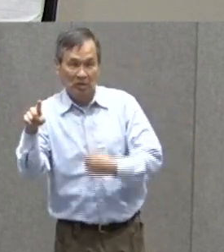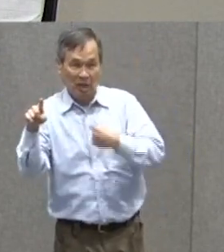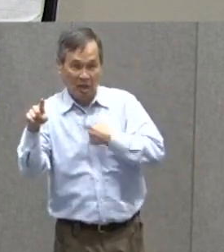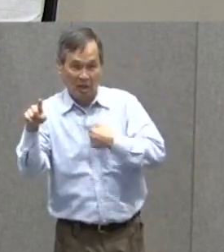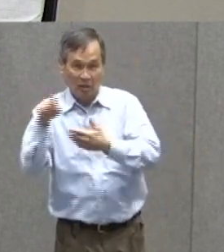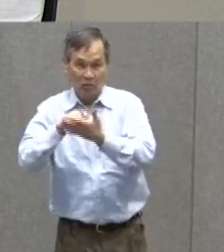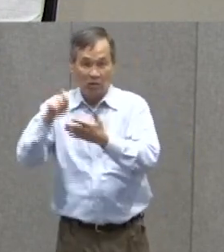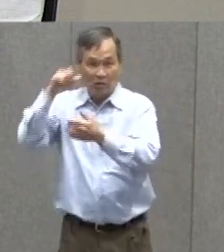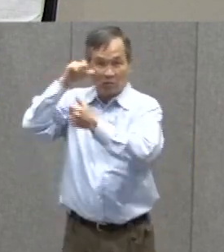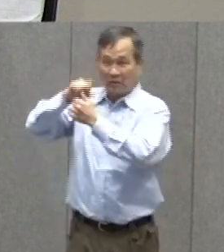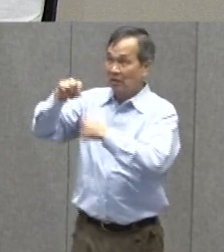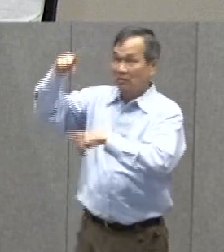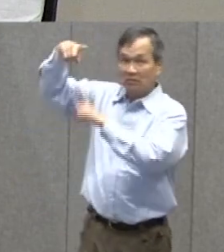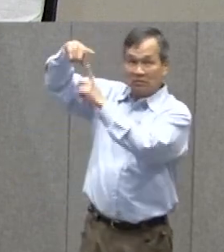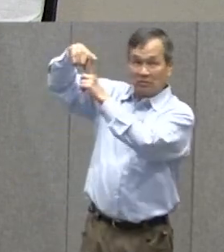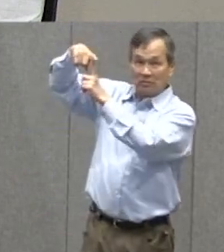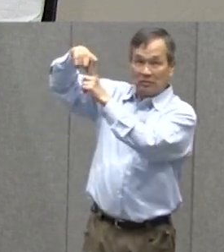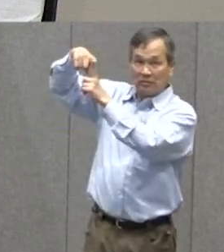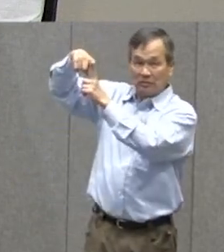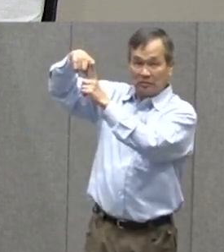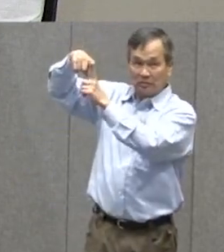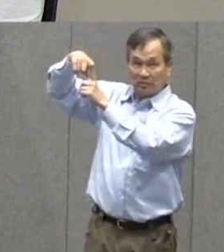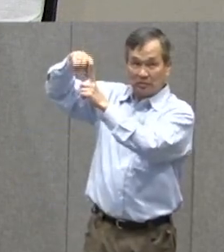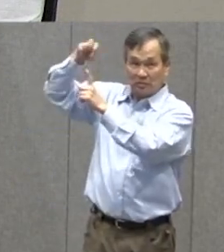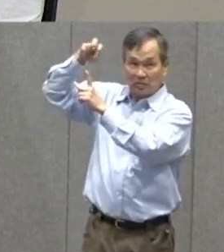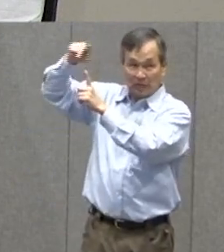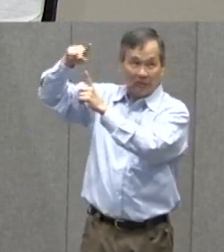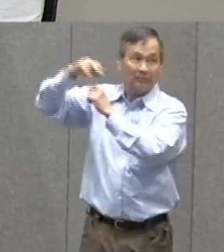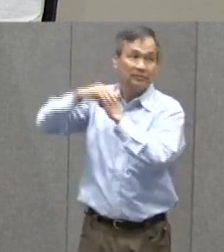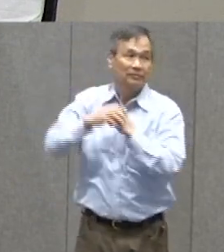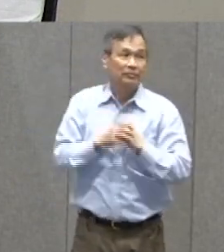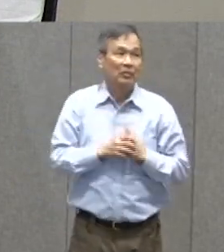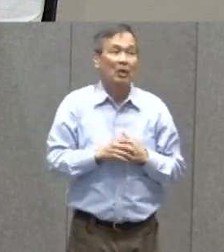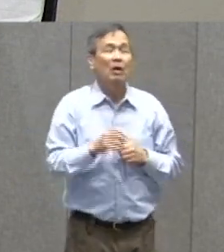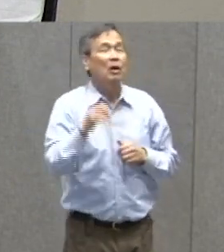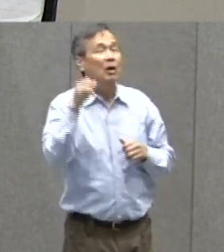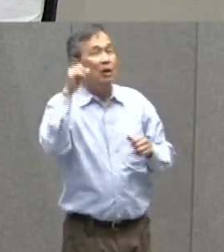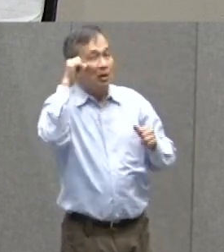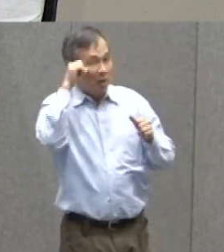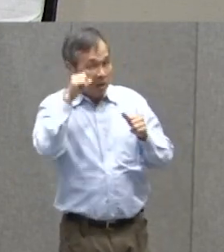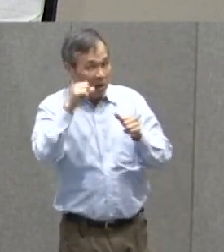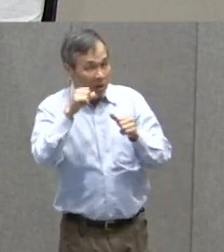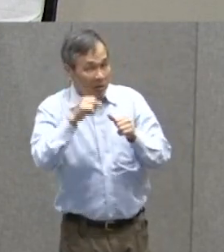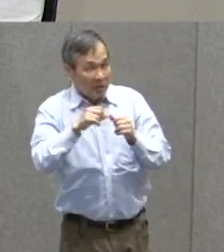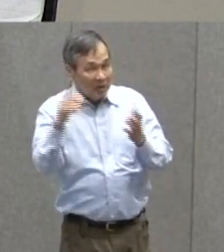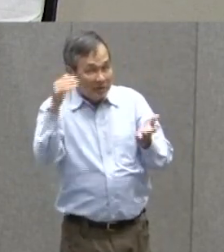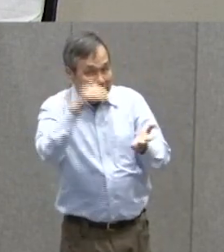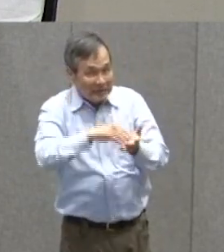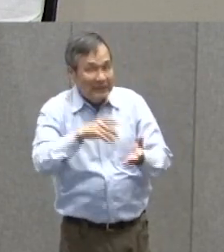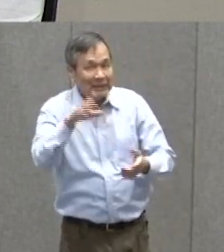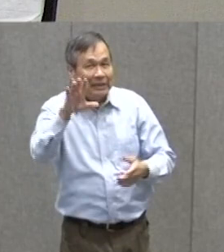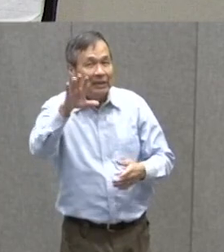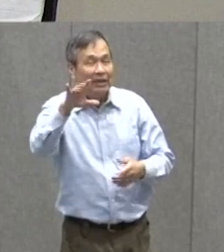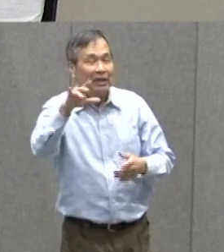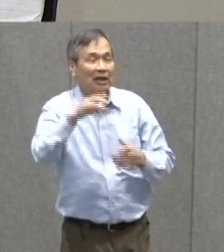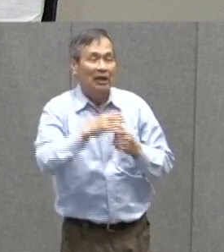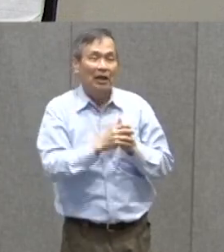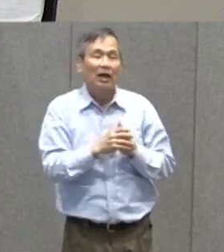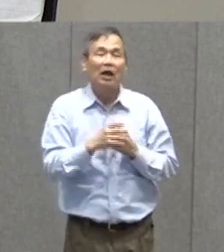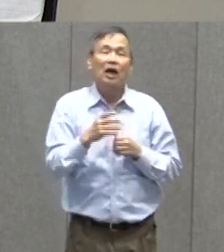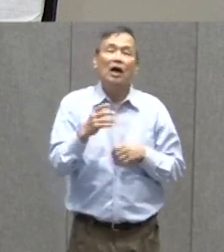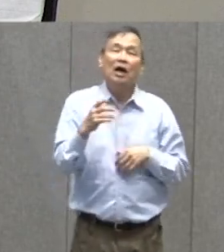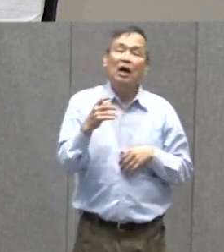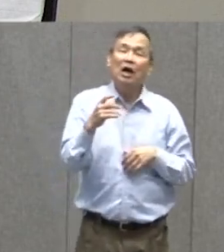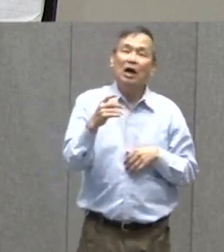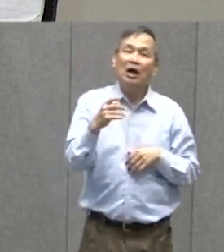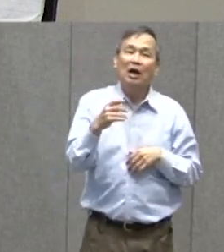wrote about the photograph. And remember, I cued you in the beginning, but I